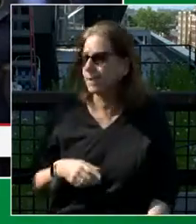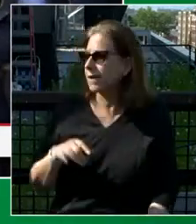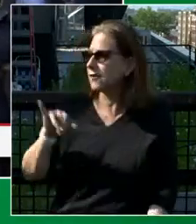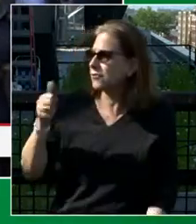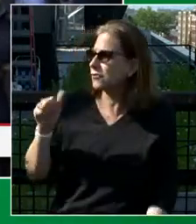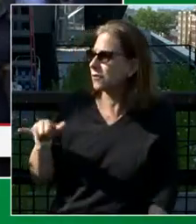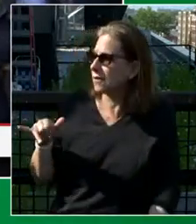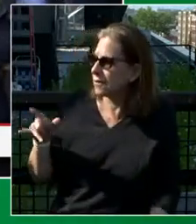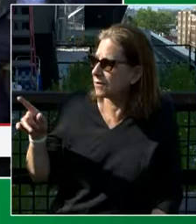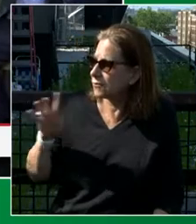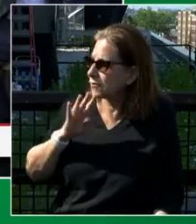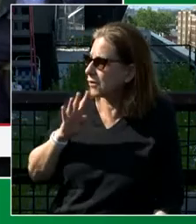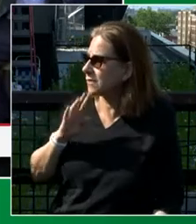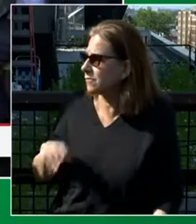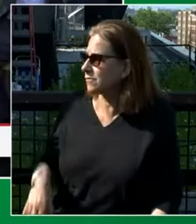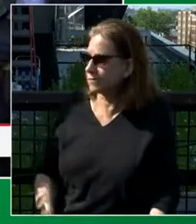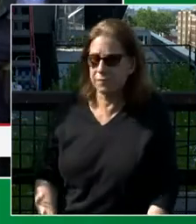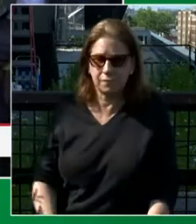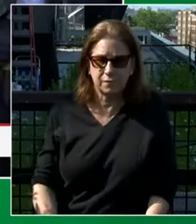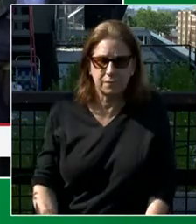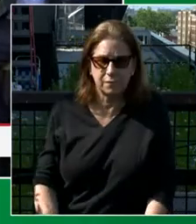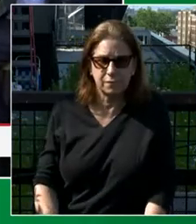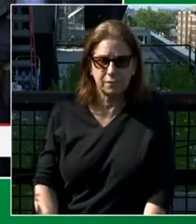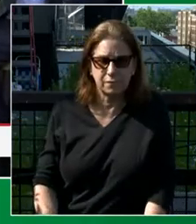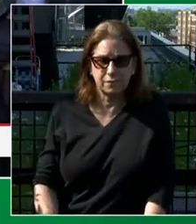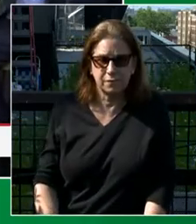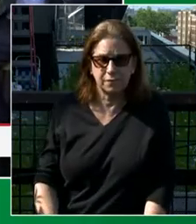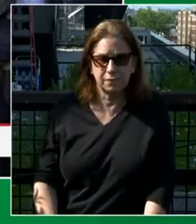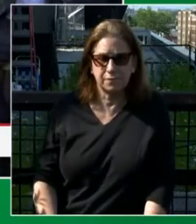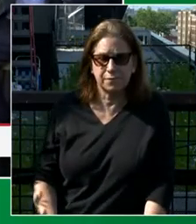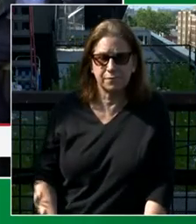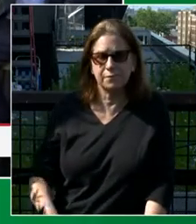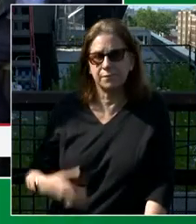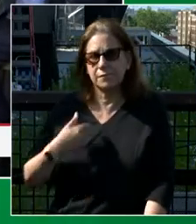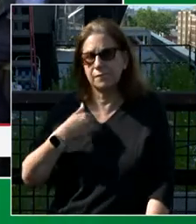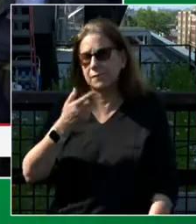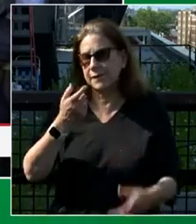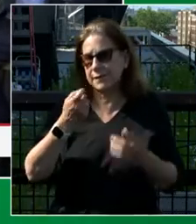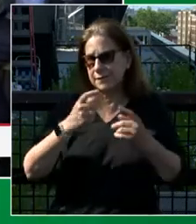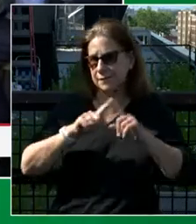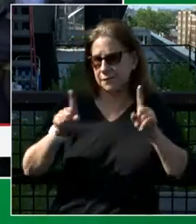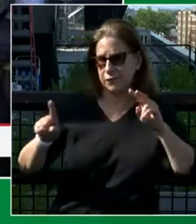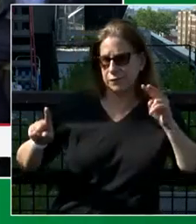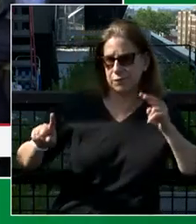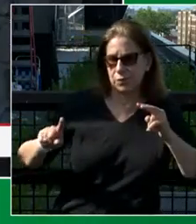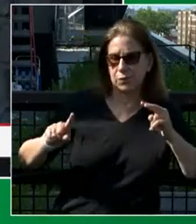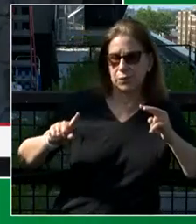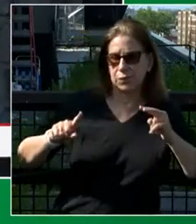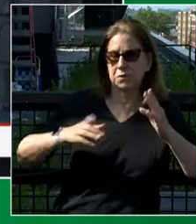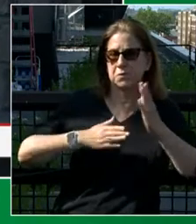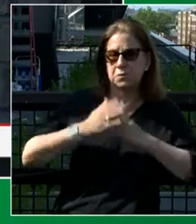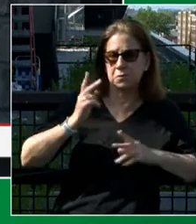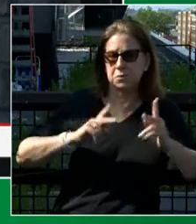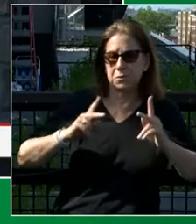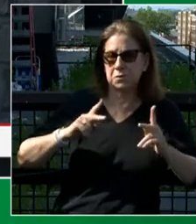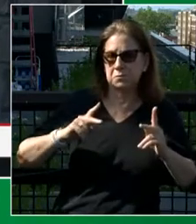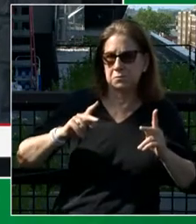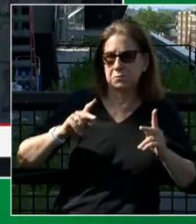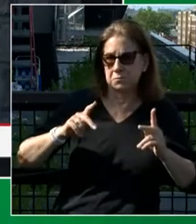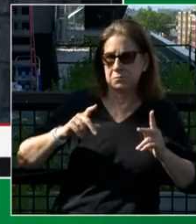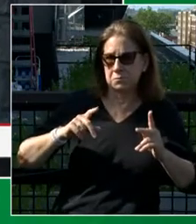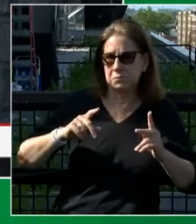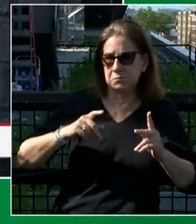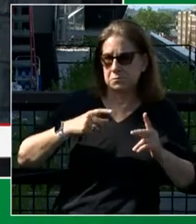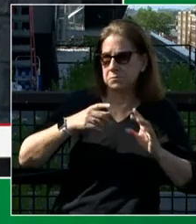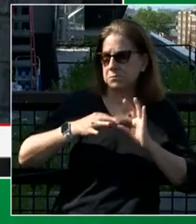a little bit differently because I'm not really sure what people are thinking. They say certain things, but I don't really know what we're feeling, what their